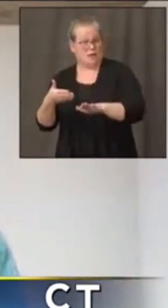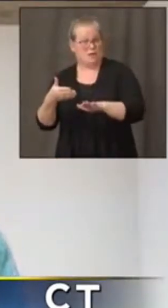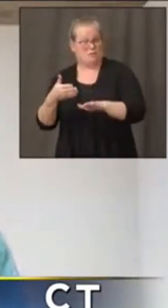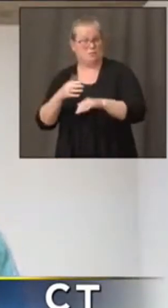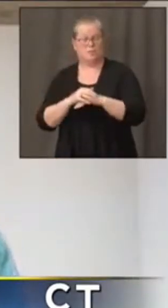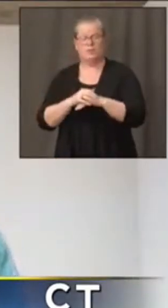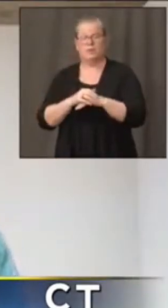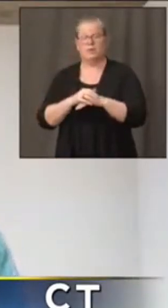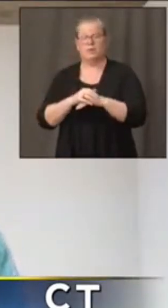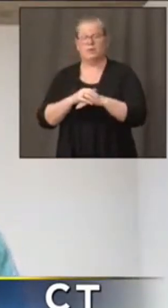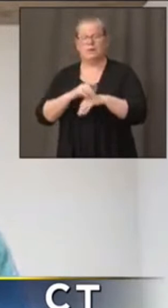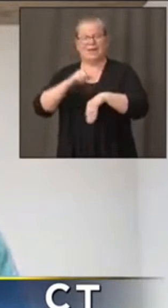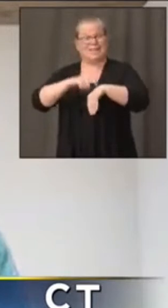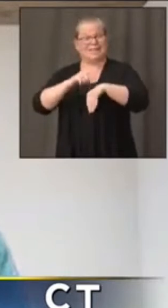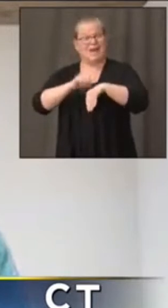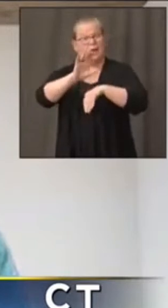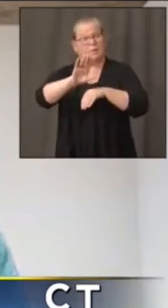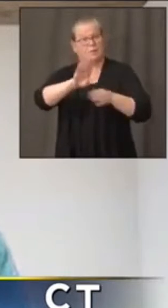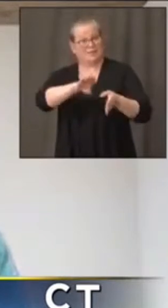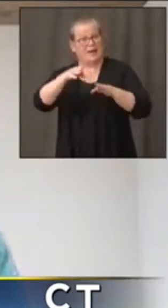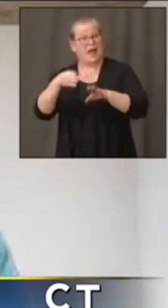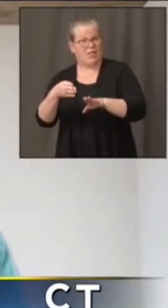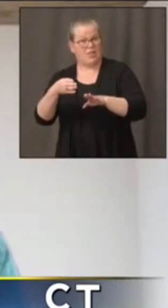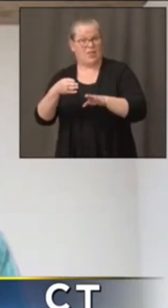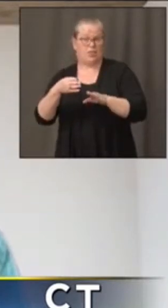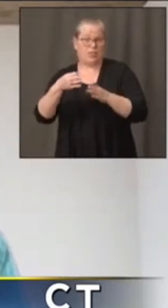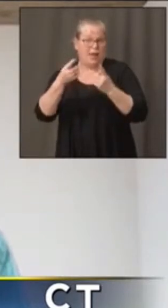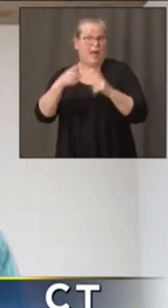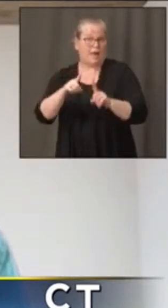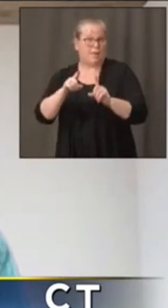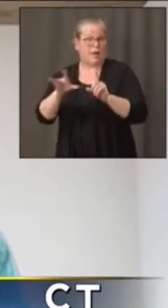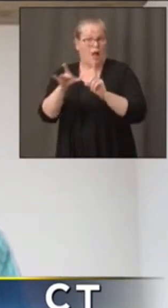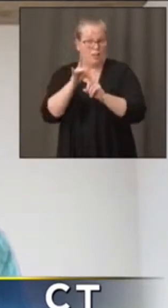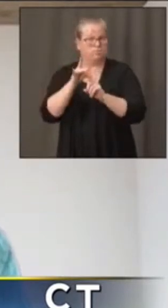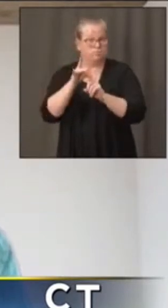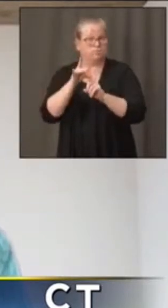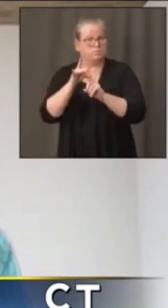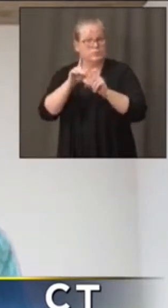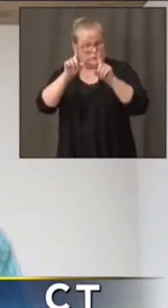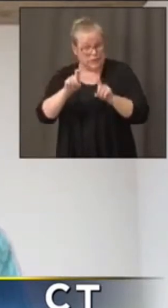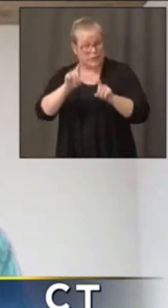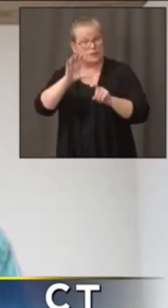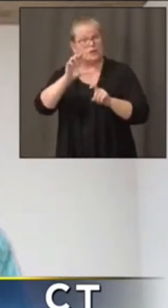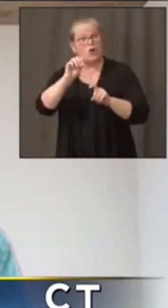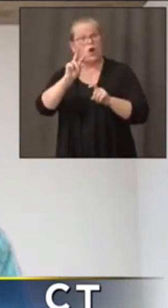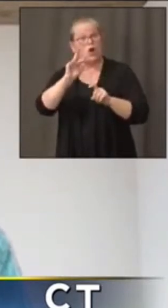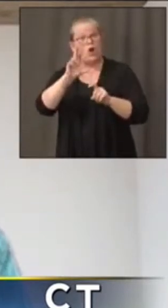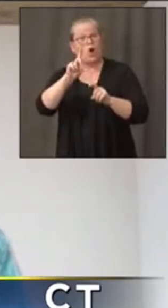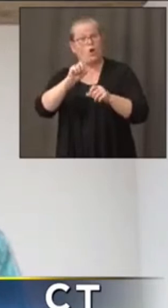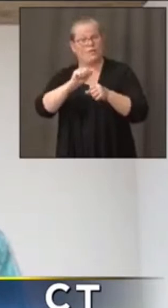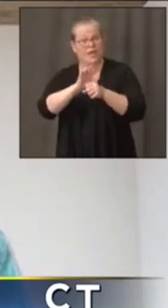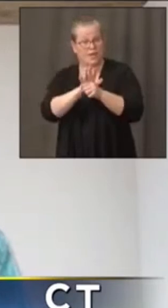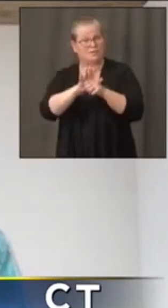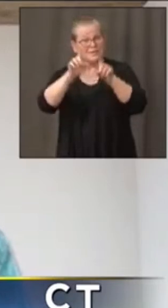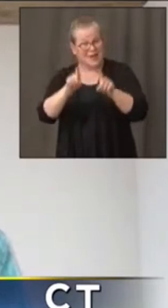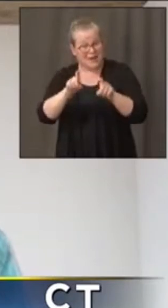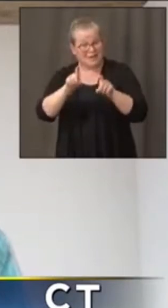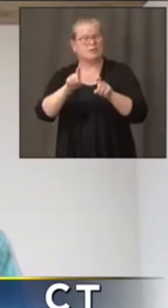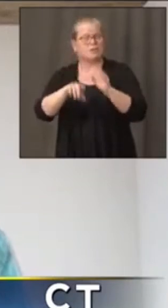for 19 months starts put me aboard and what we found